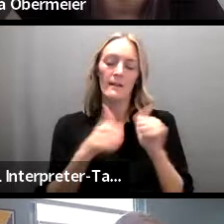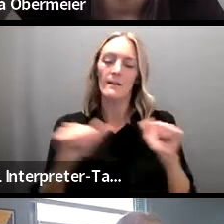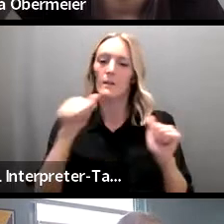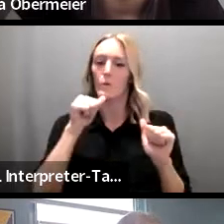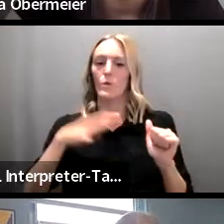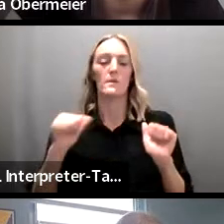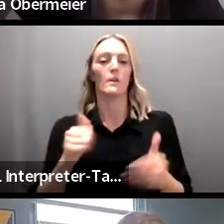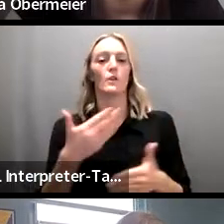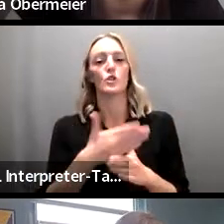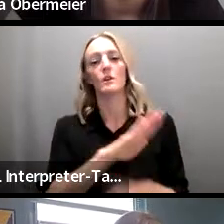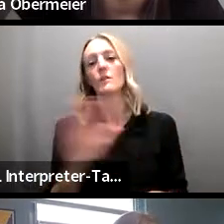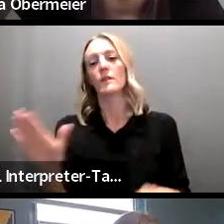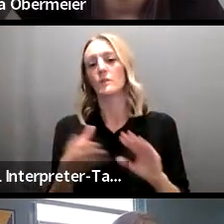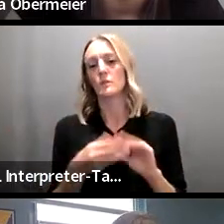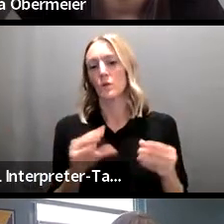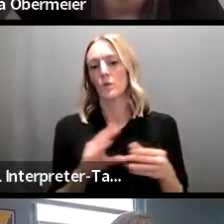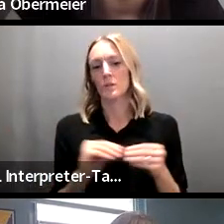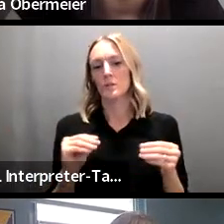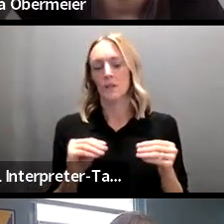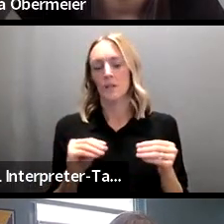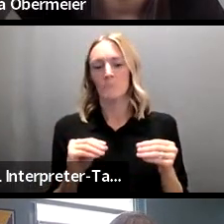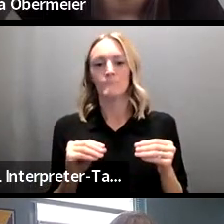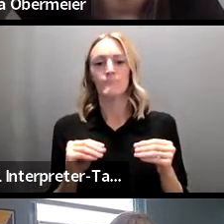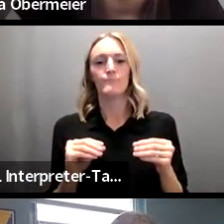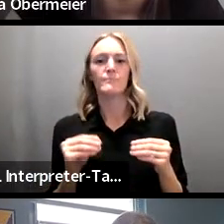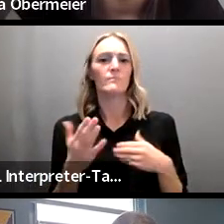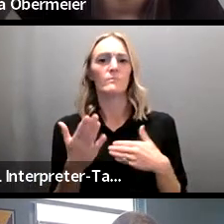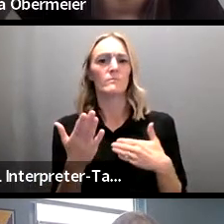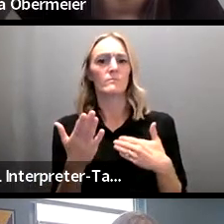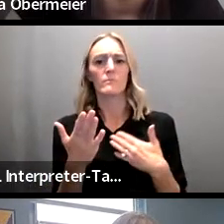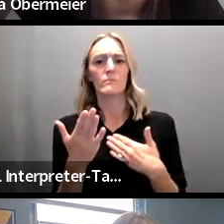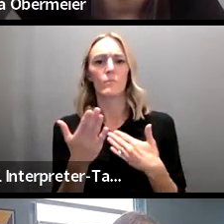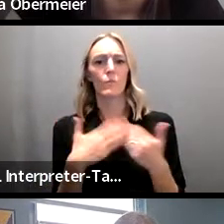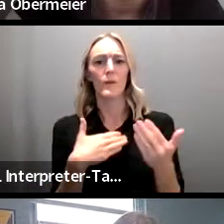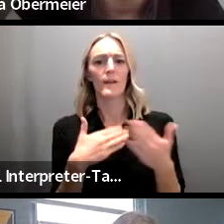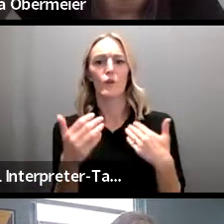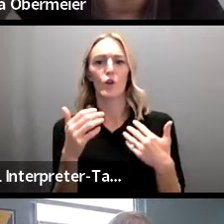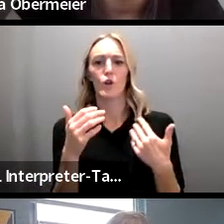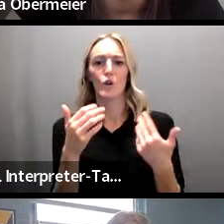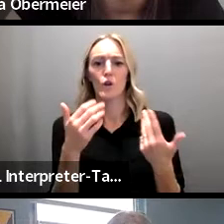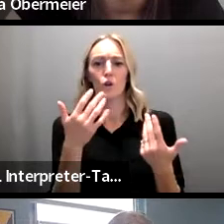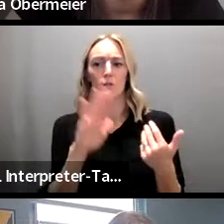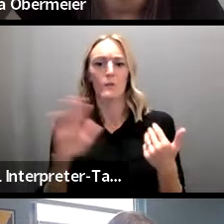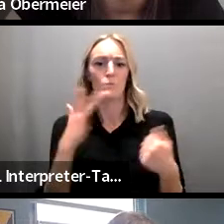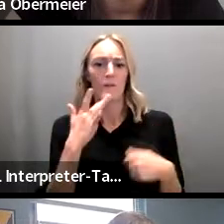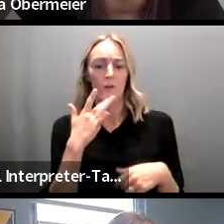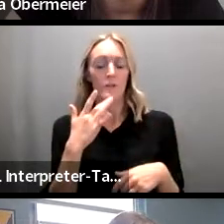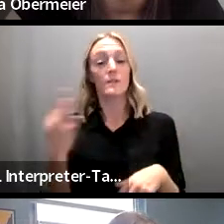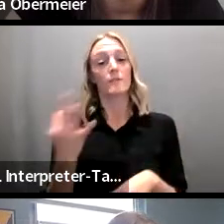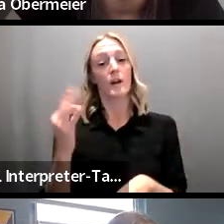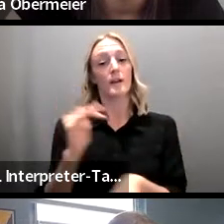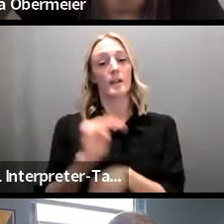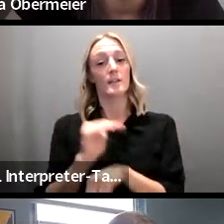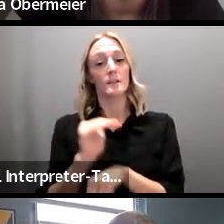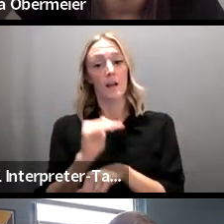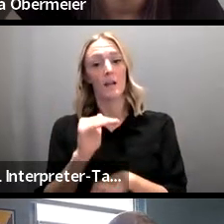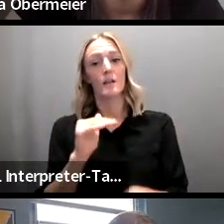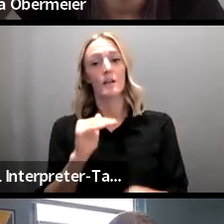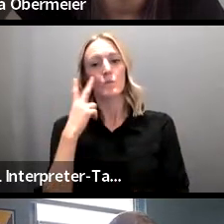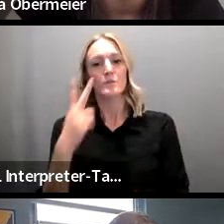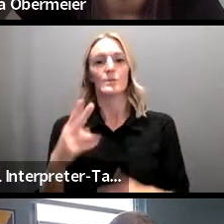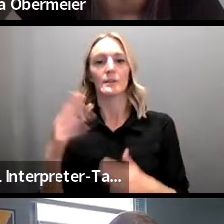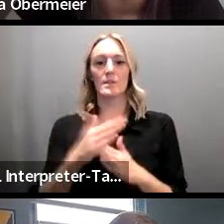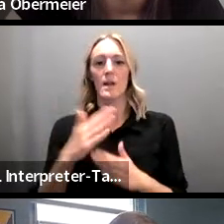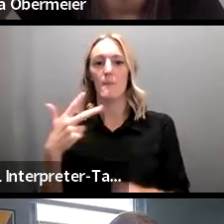their survivor stories in whatever art medium they choose to do that. And on Friday night, we will come in and we will see the top